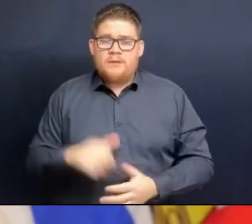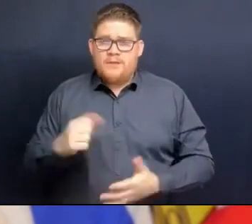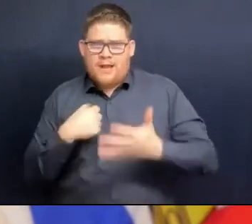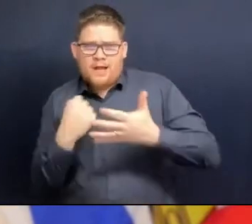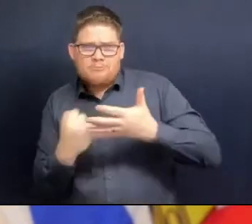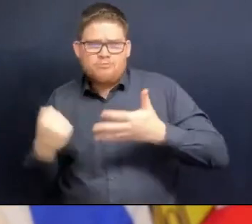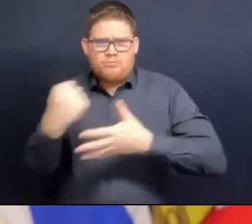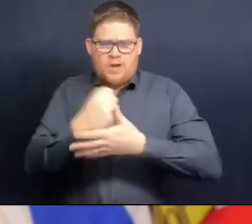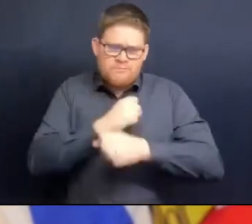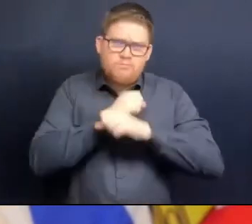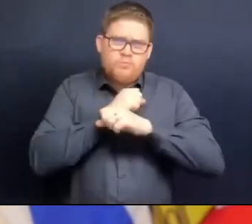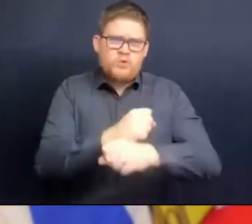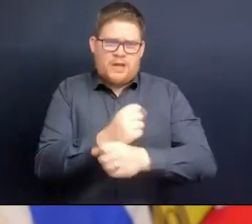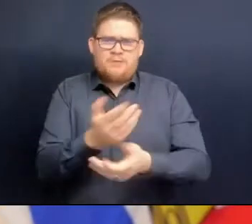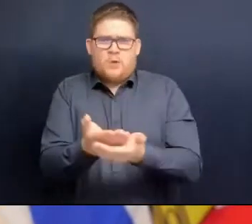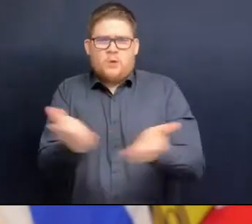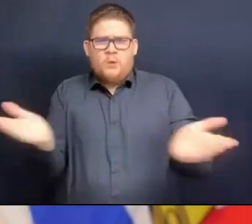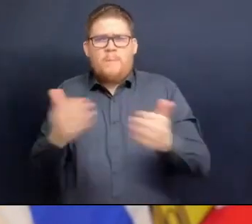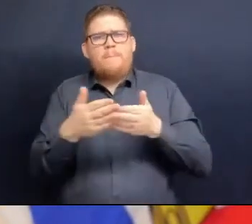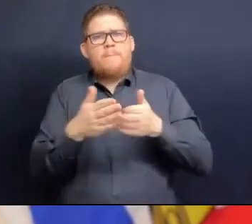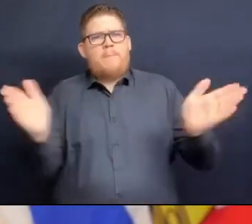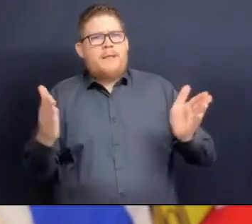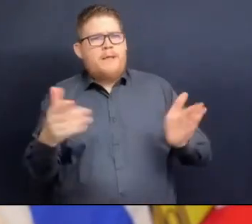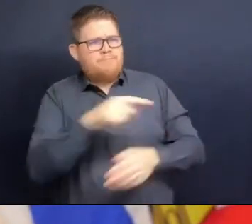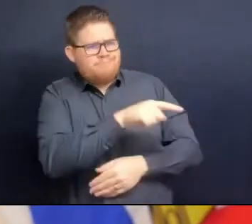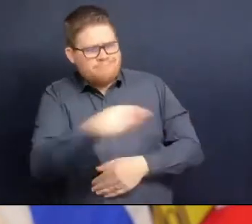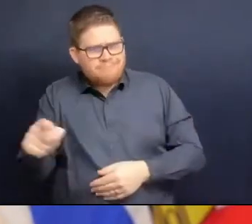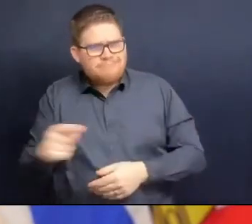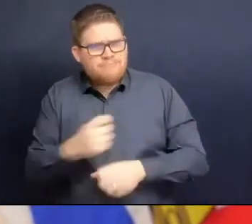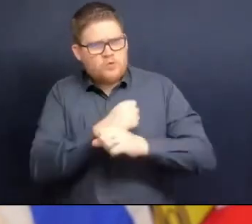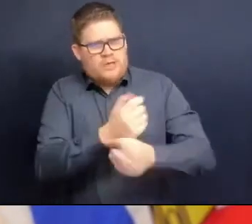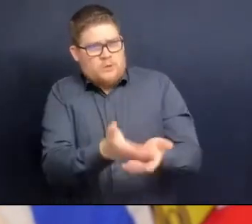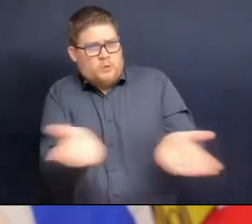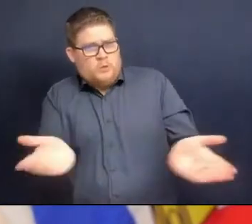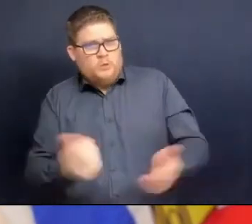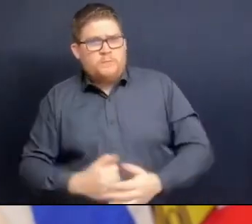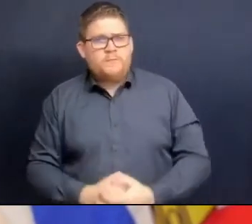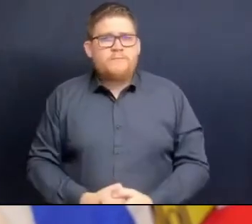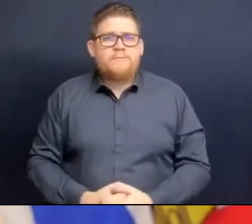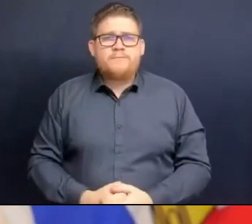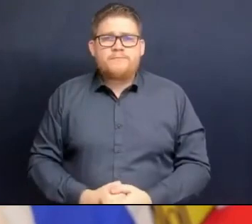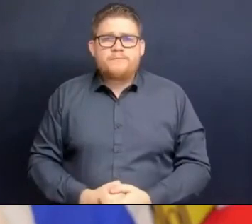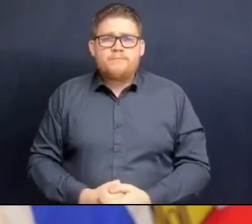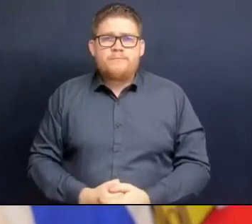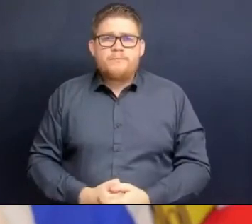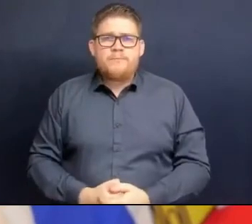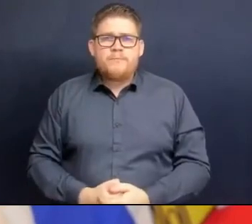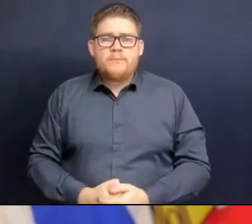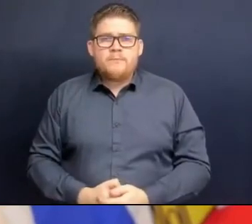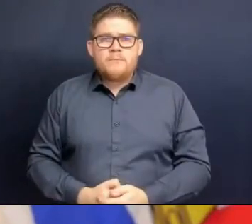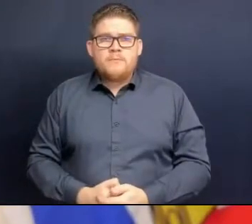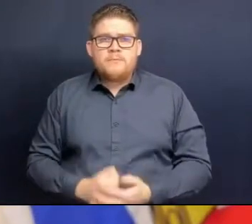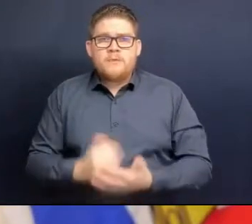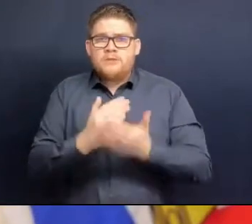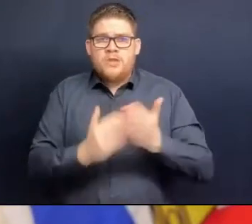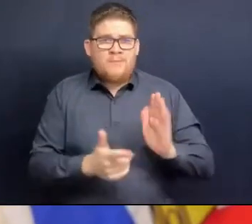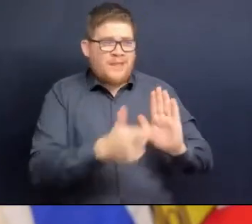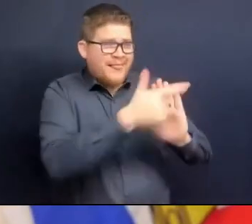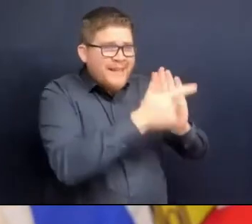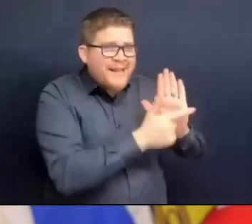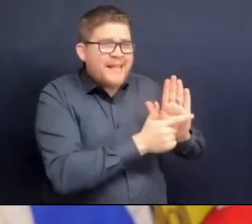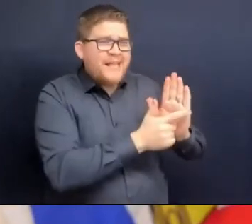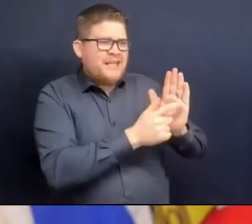providing protection to the public. So yes, we've been had an ongoing, and some of it is legalese around how the colleges